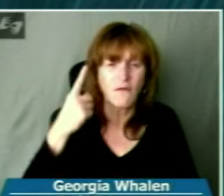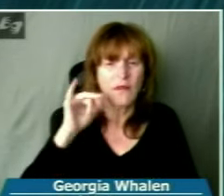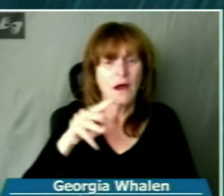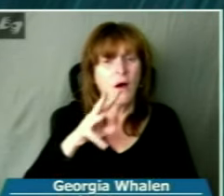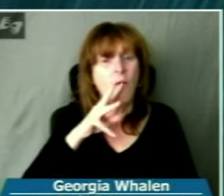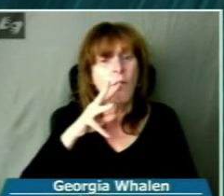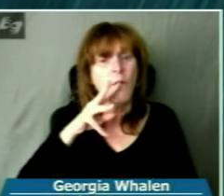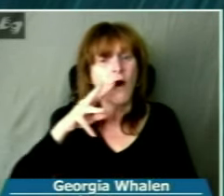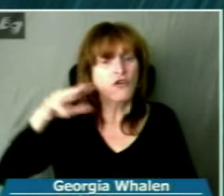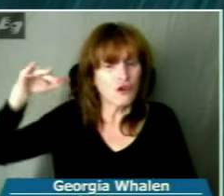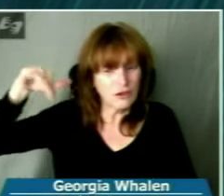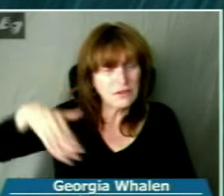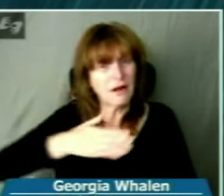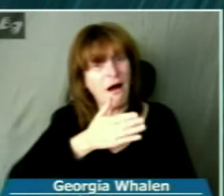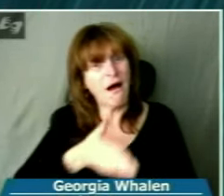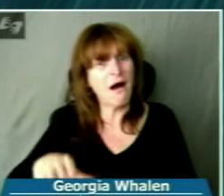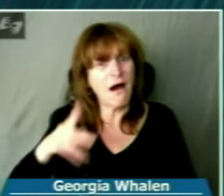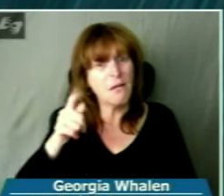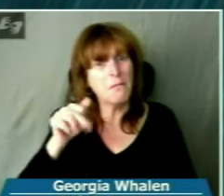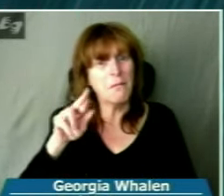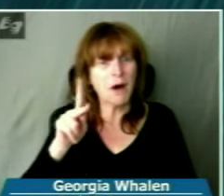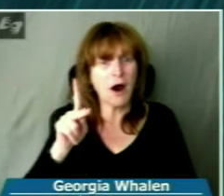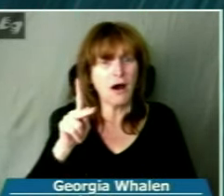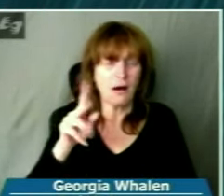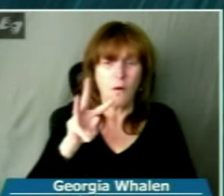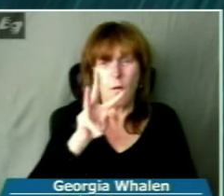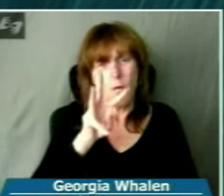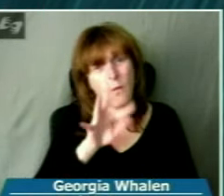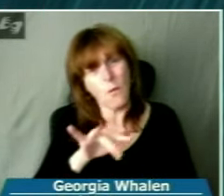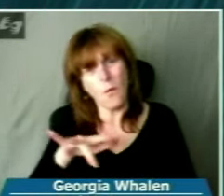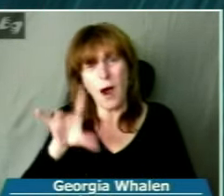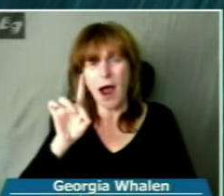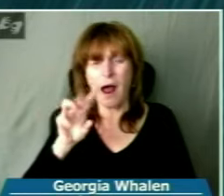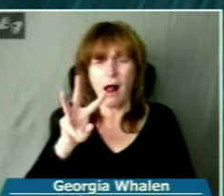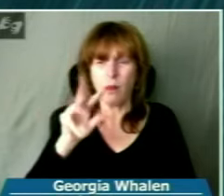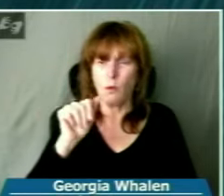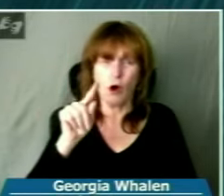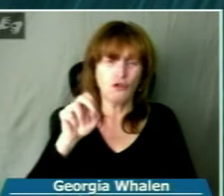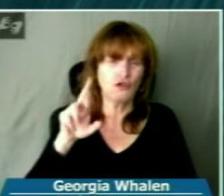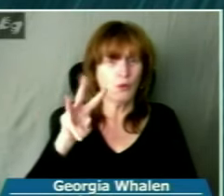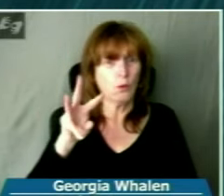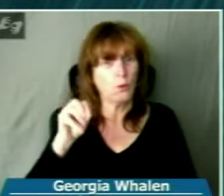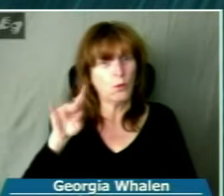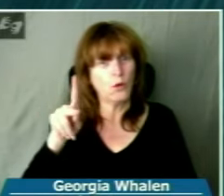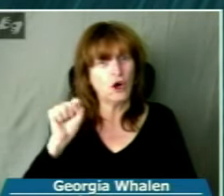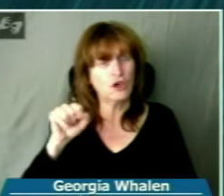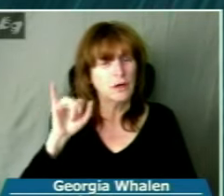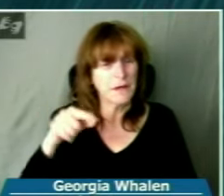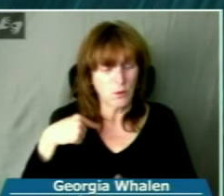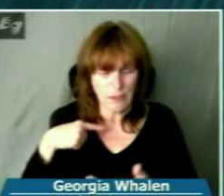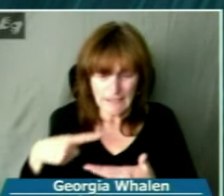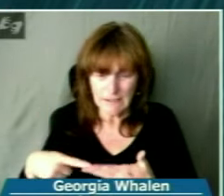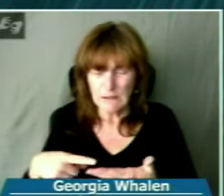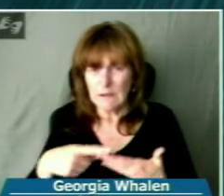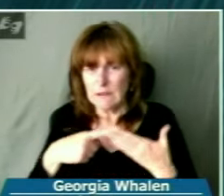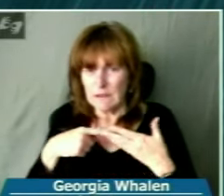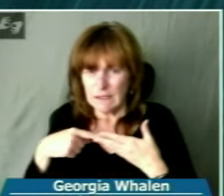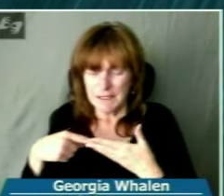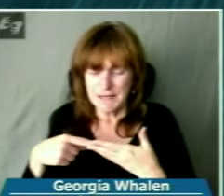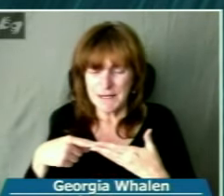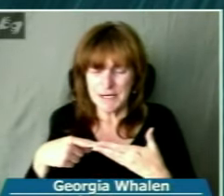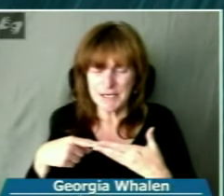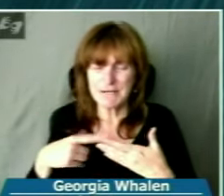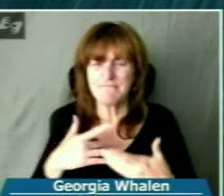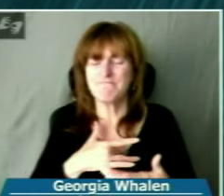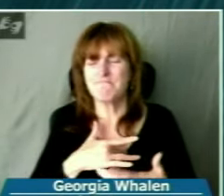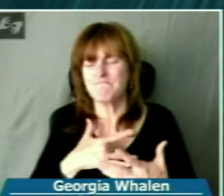that through physical separation, it's going to be very, very difficult, if not impossible, to do. And so rather than